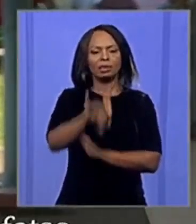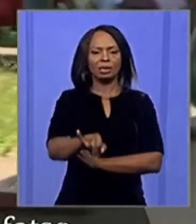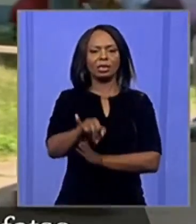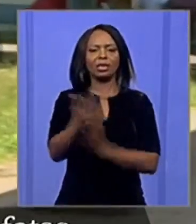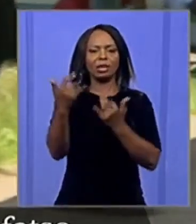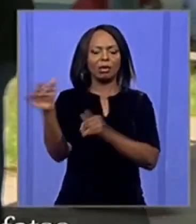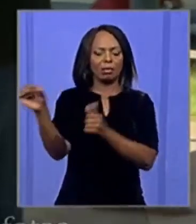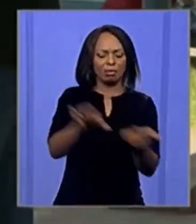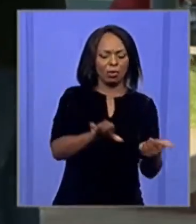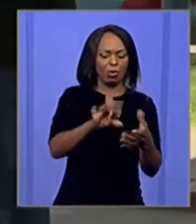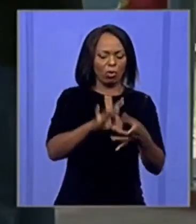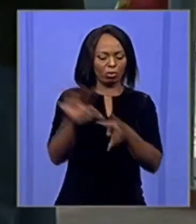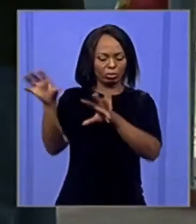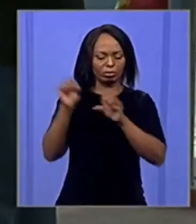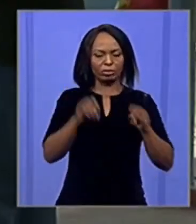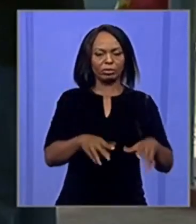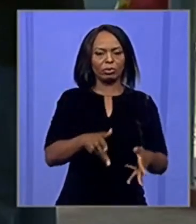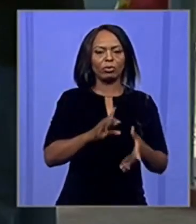mono gae.